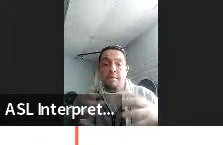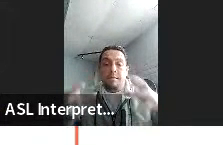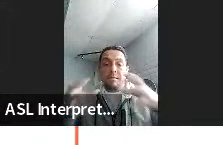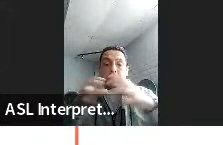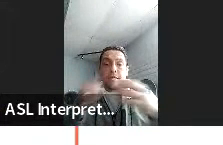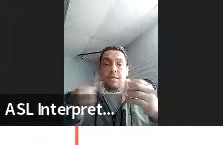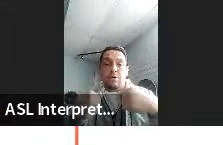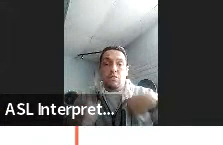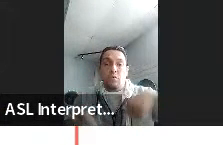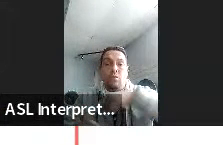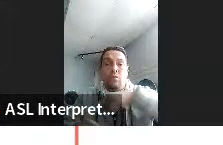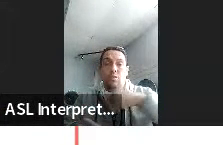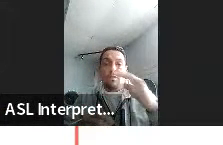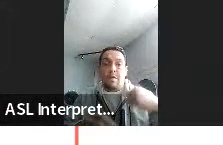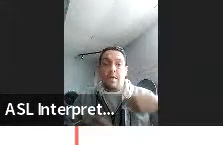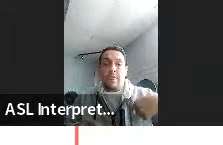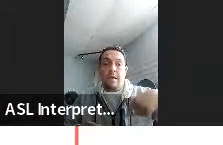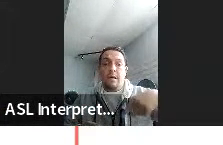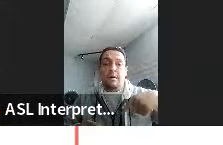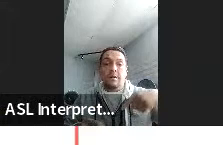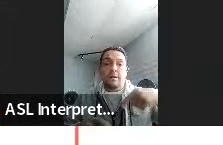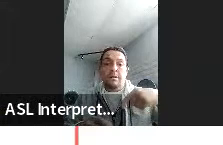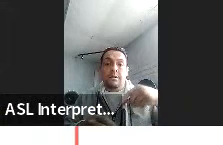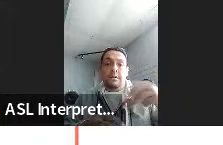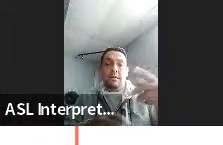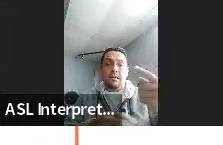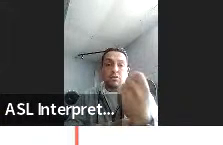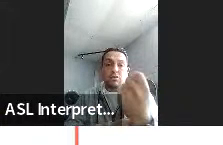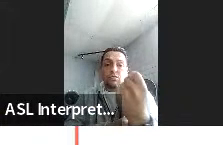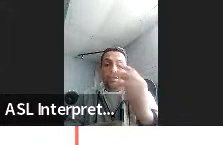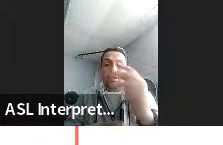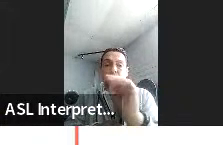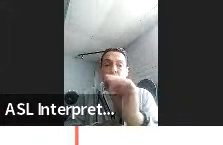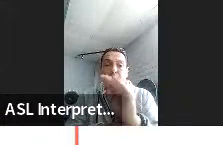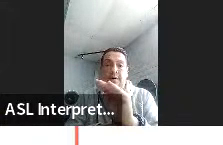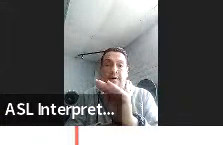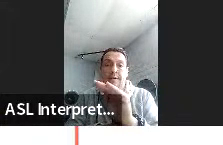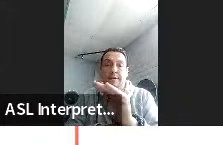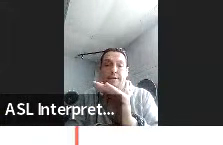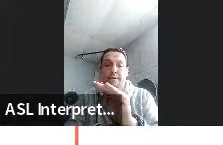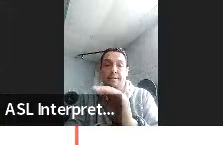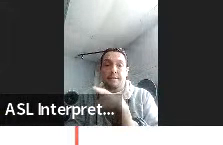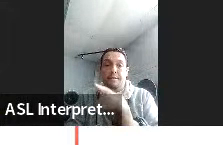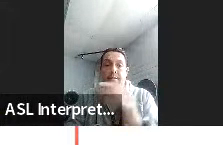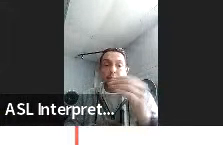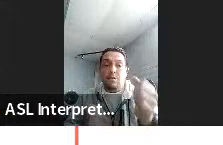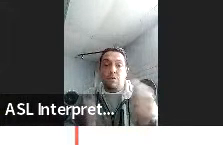interest in this initiative and in this process. And with that, we'd be happy to answer questions that you have.